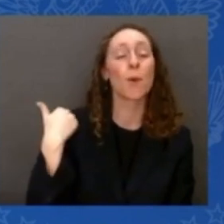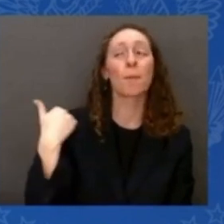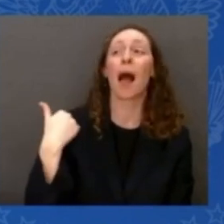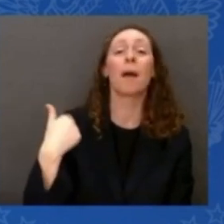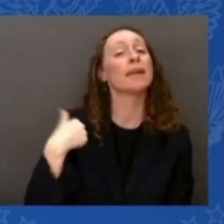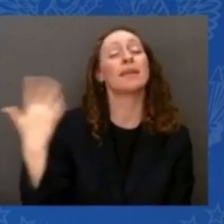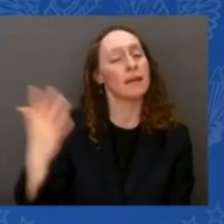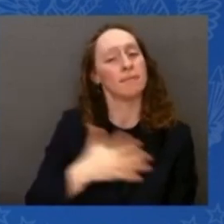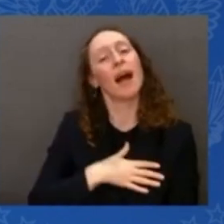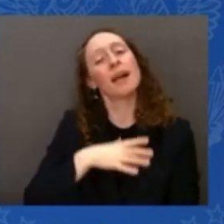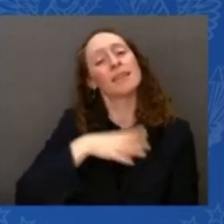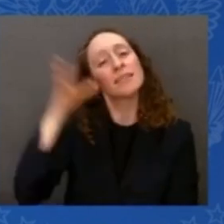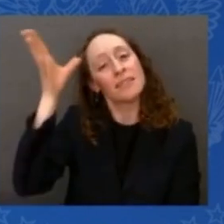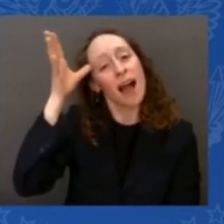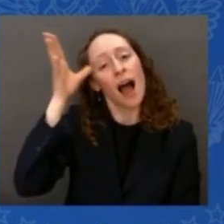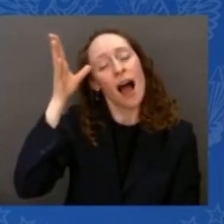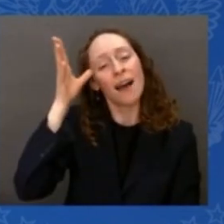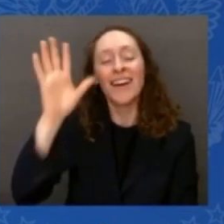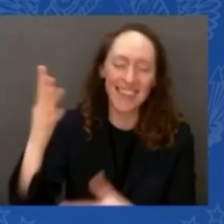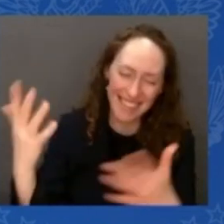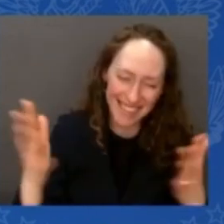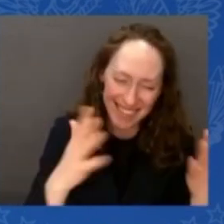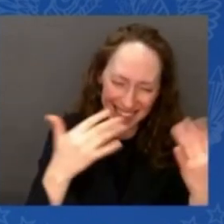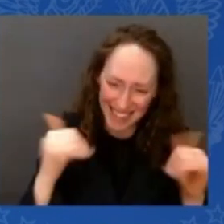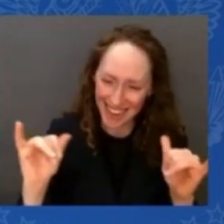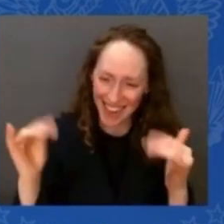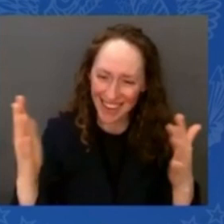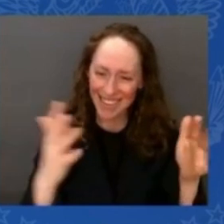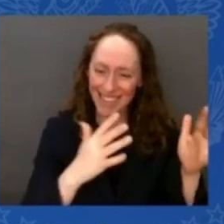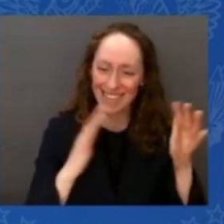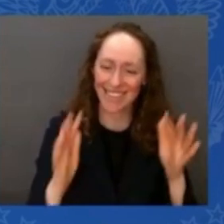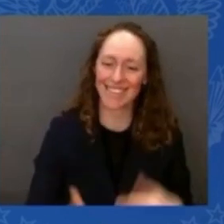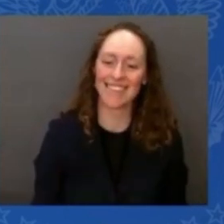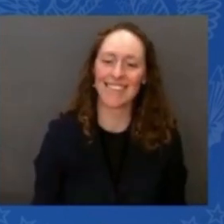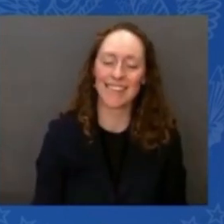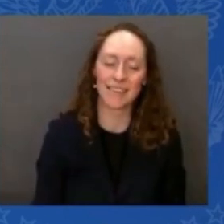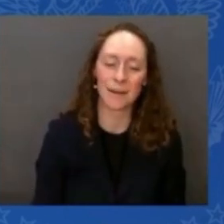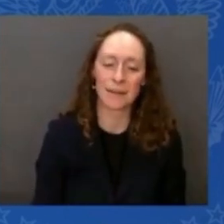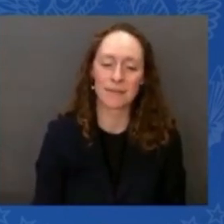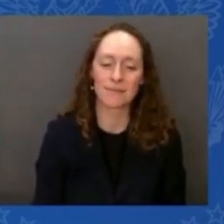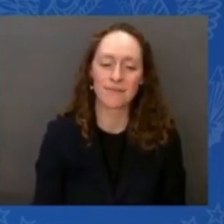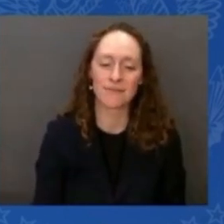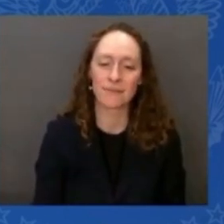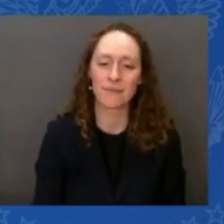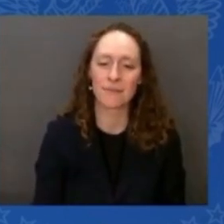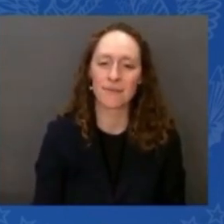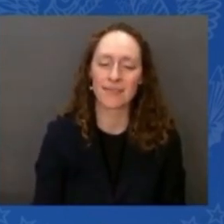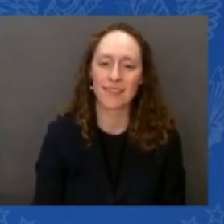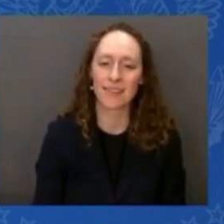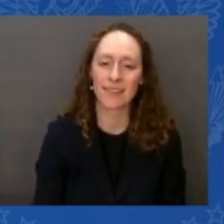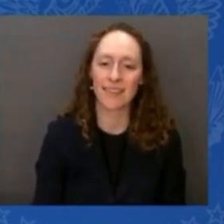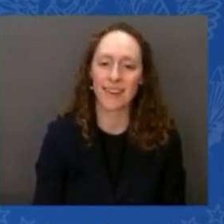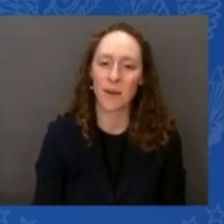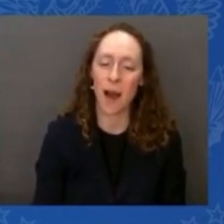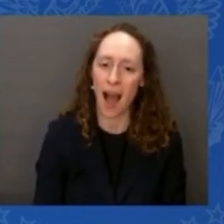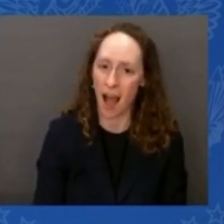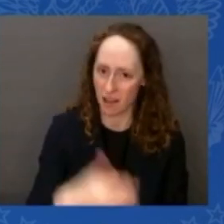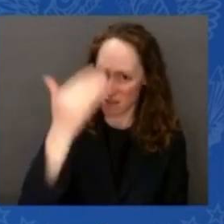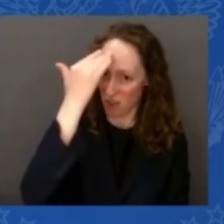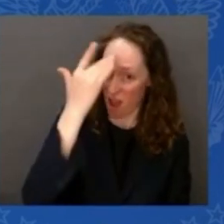By the way, you docs are good, but if there's any angels in heaven, they're all nurses, male and female. You know